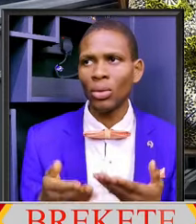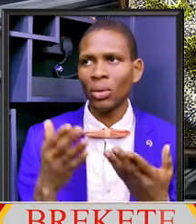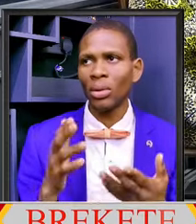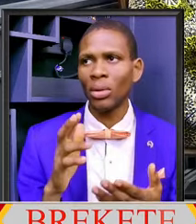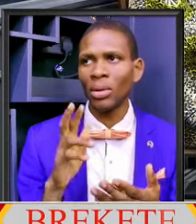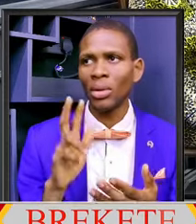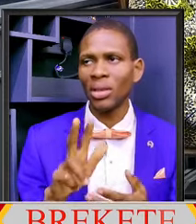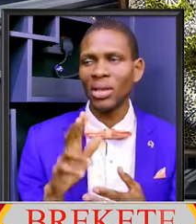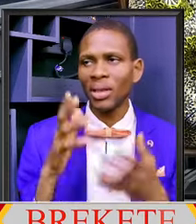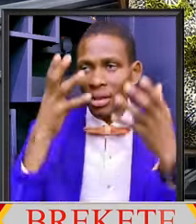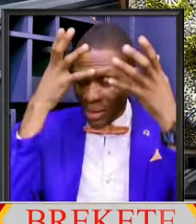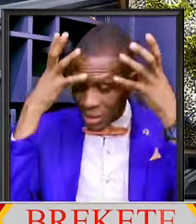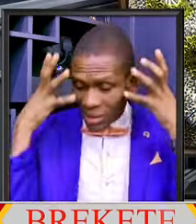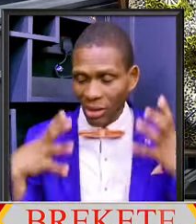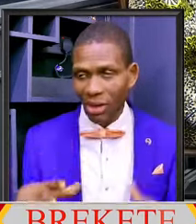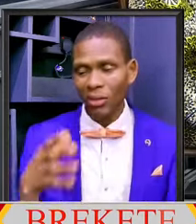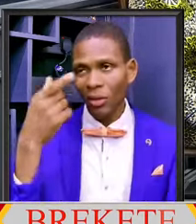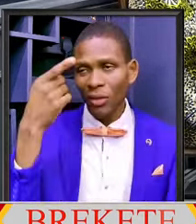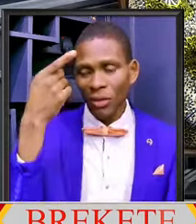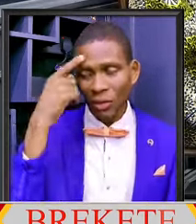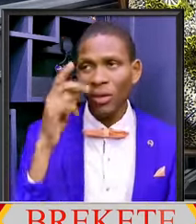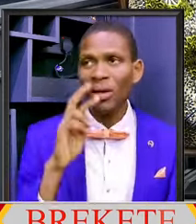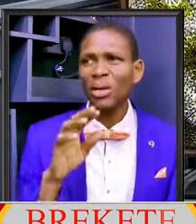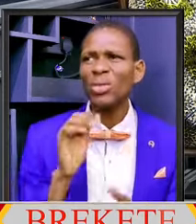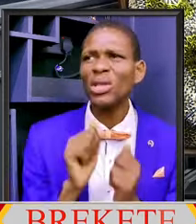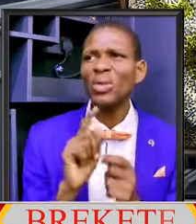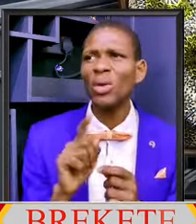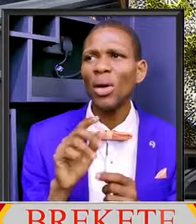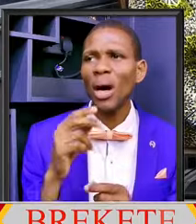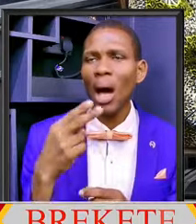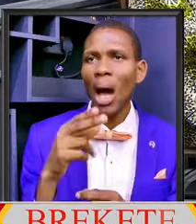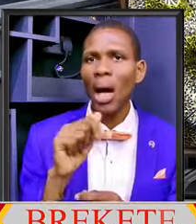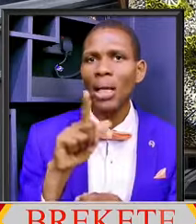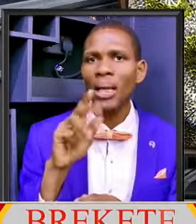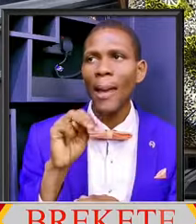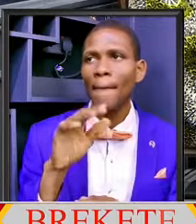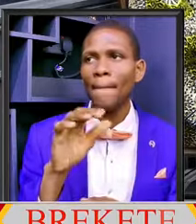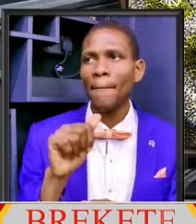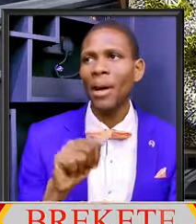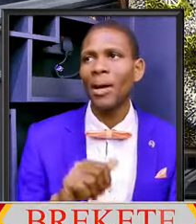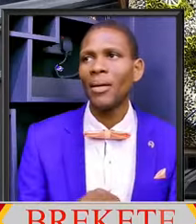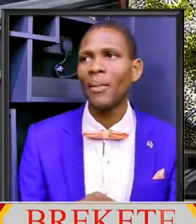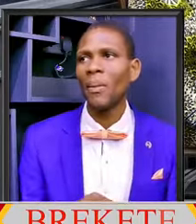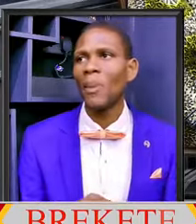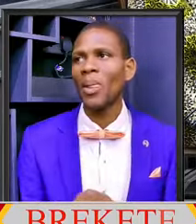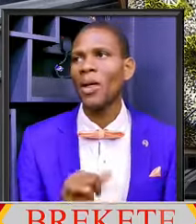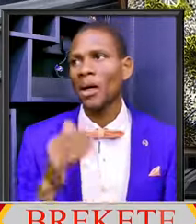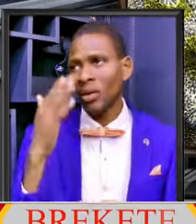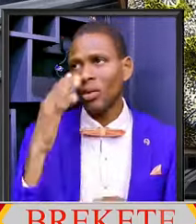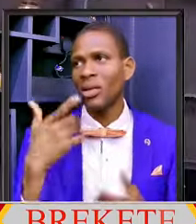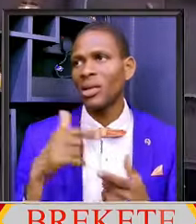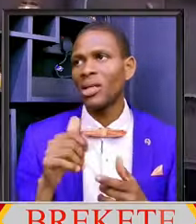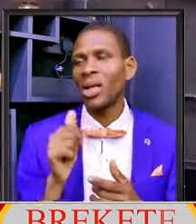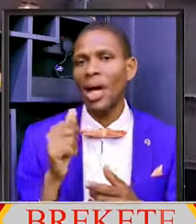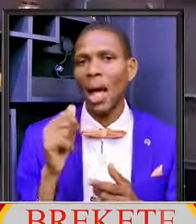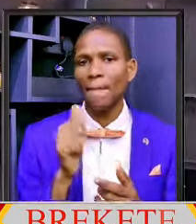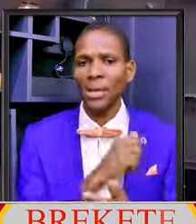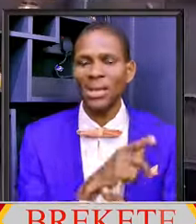3 hijabs for her. Which one amongst them? Halima, sir. Yeah, I know. Let's appreciate